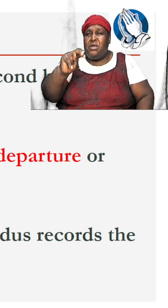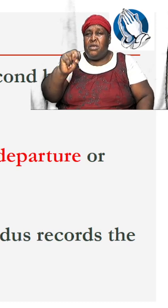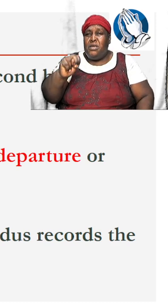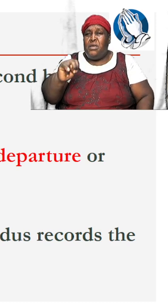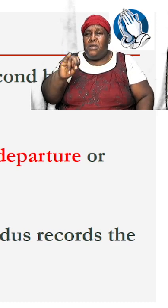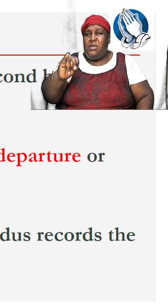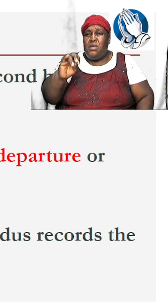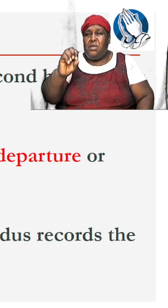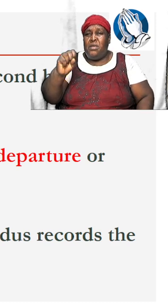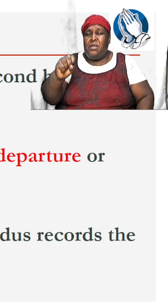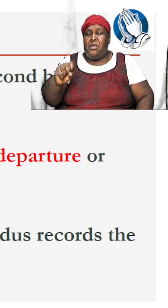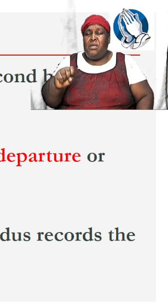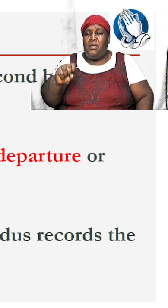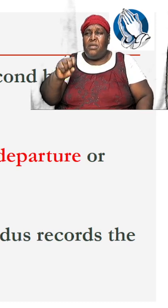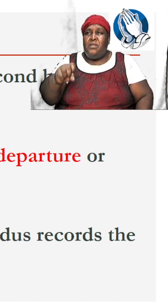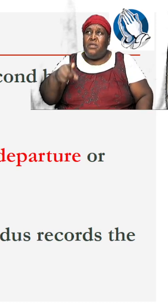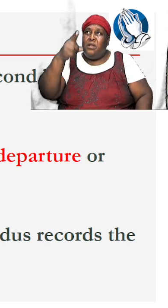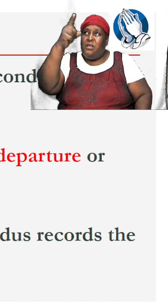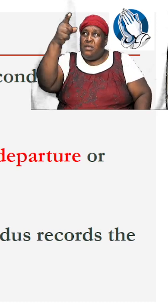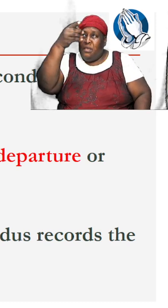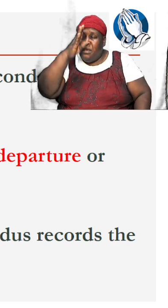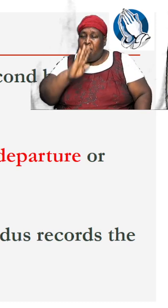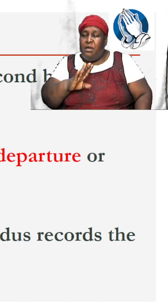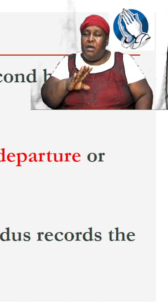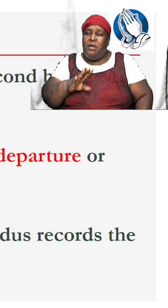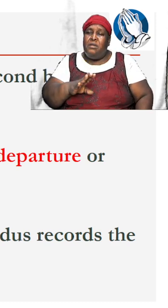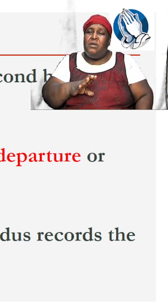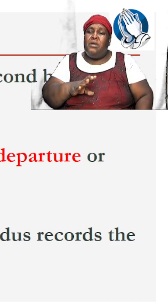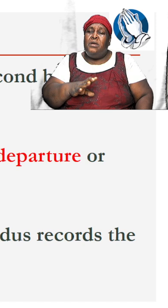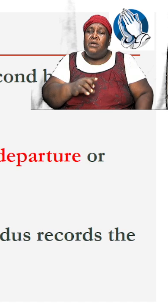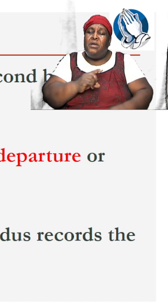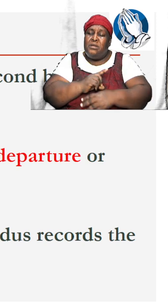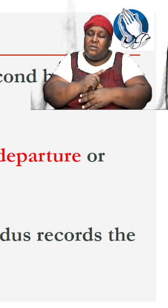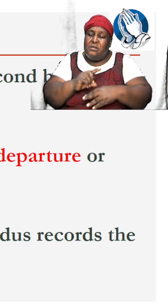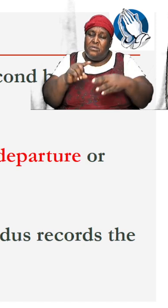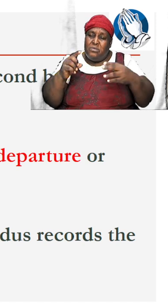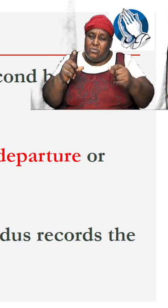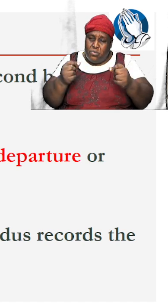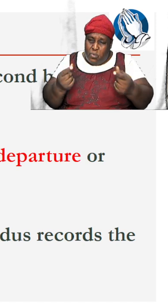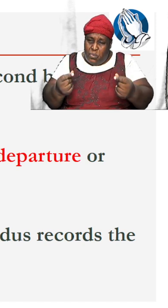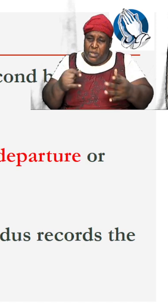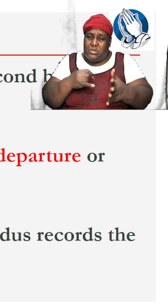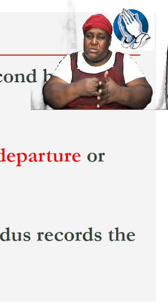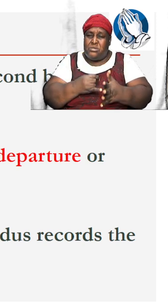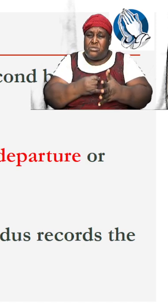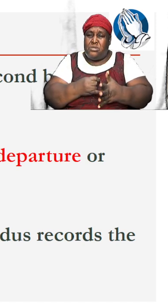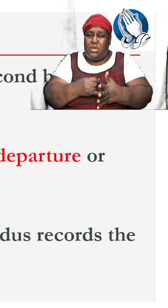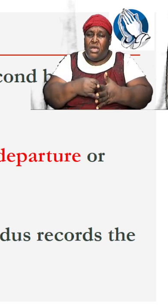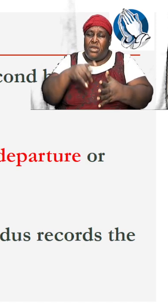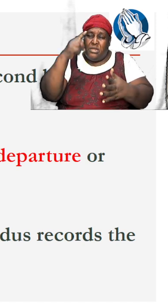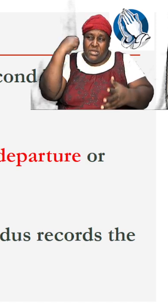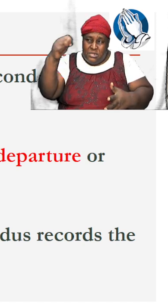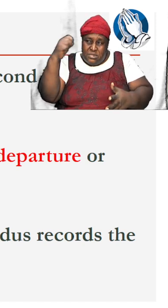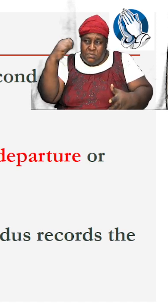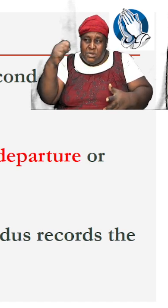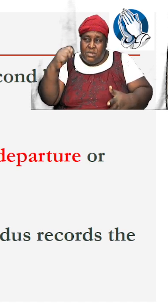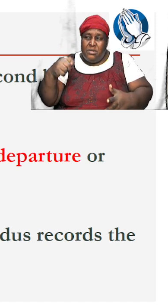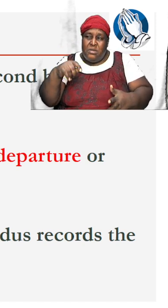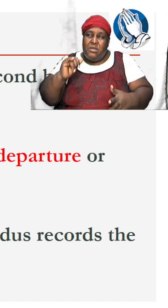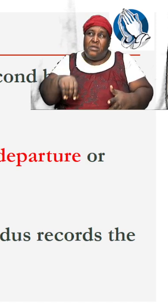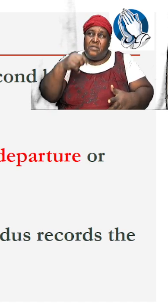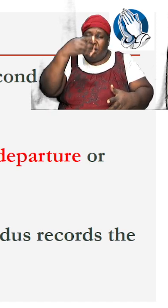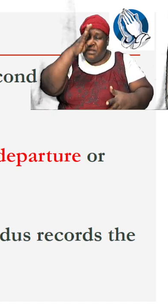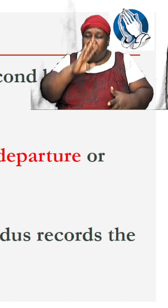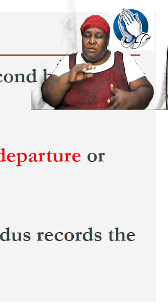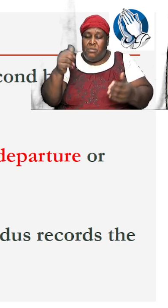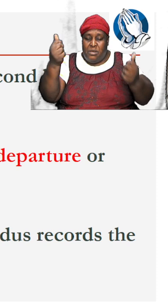that he, God, has done it, praise God, and as a testament that he will be able to deliver them and keep